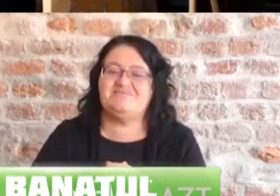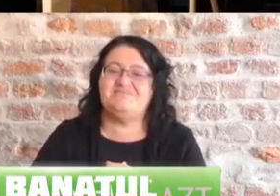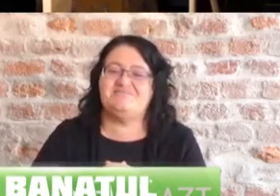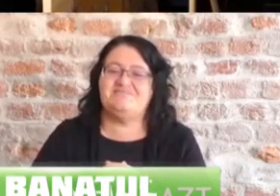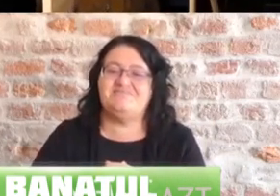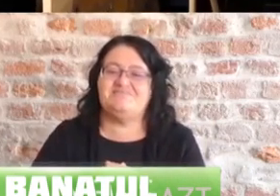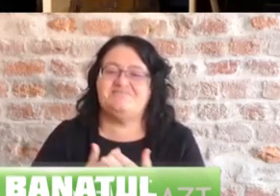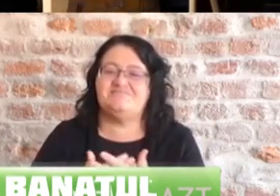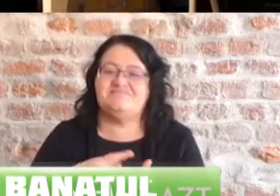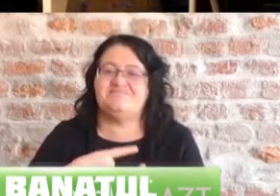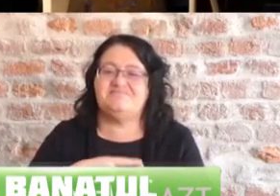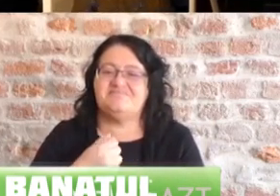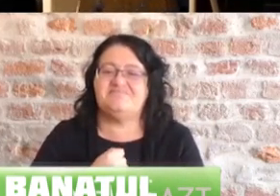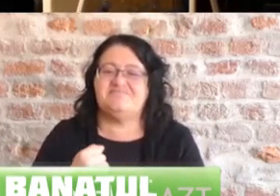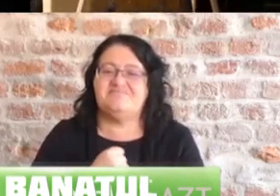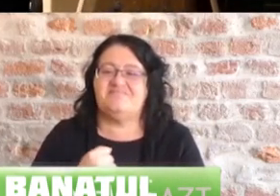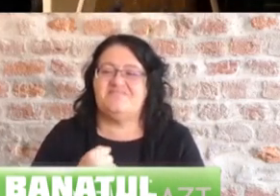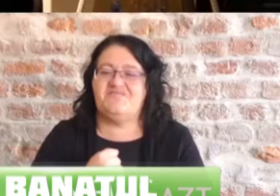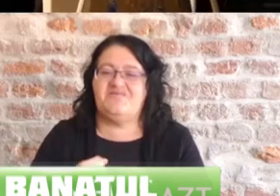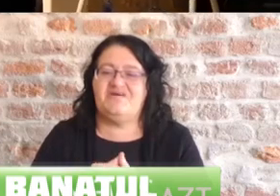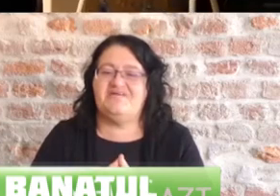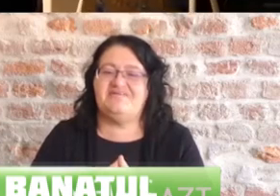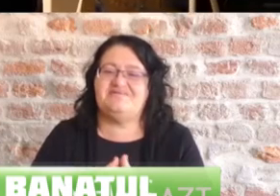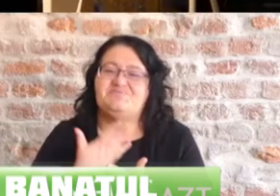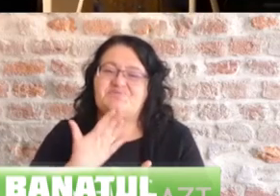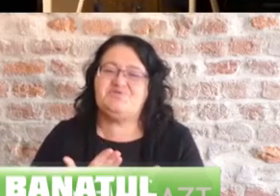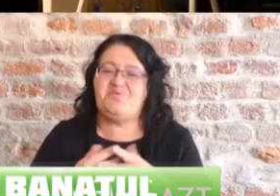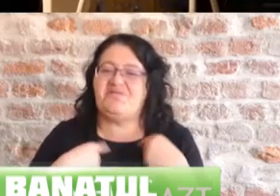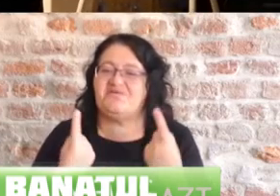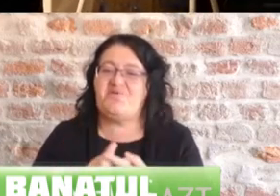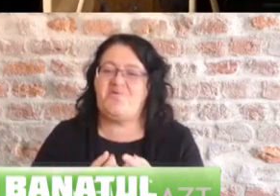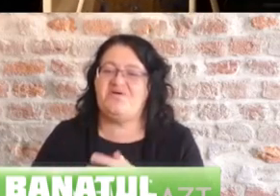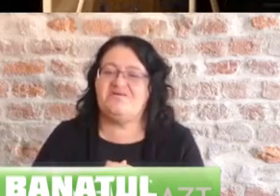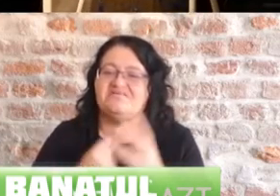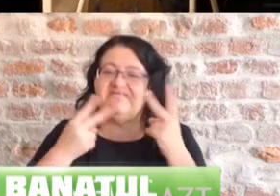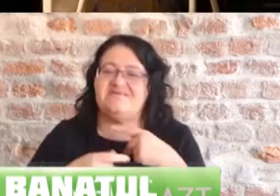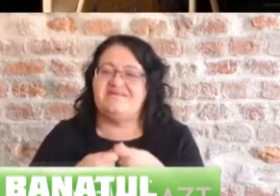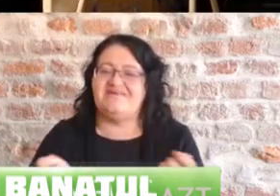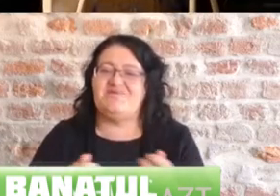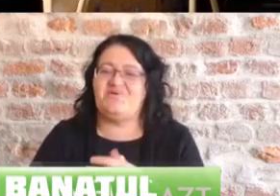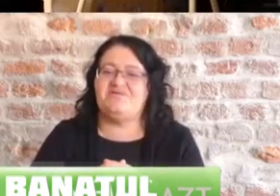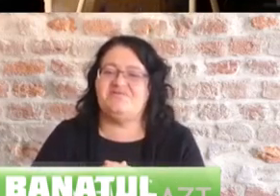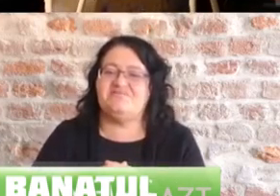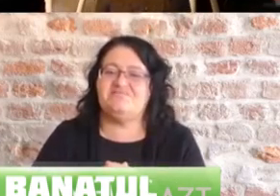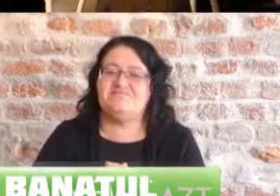everybody, and that is very accomplishing for us because you understood what we wanted.